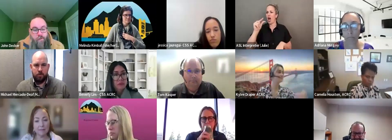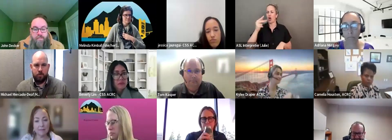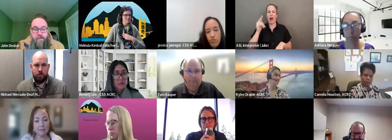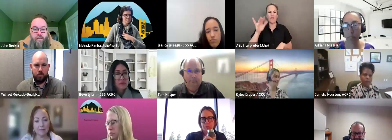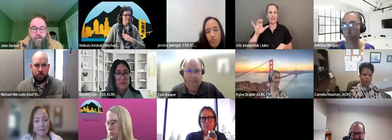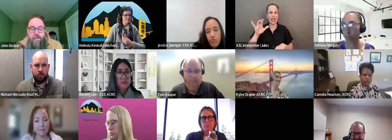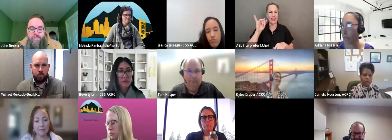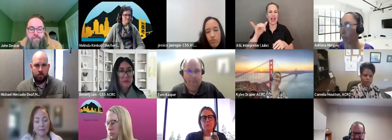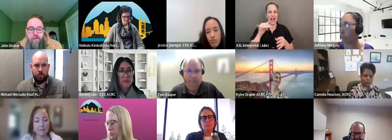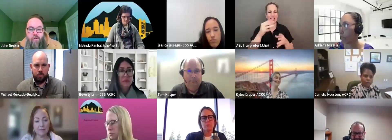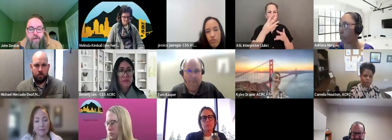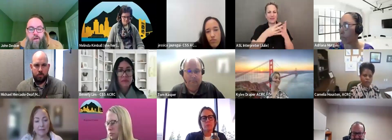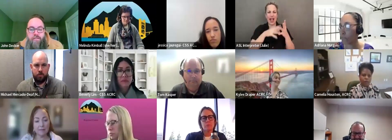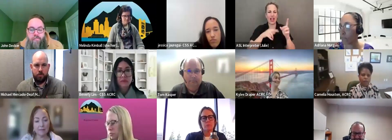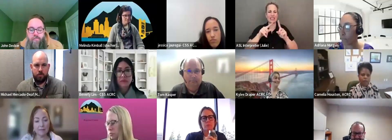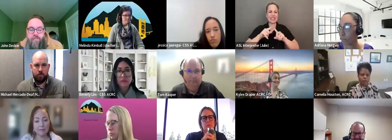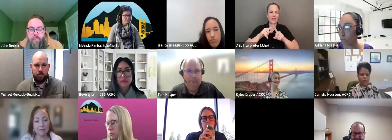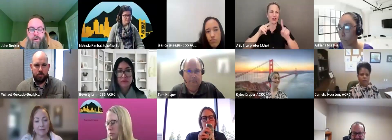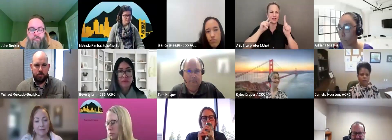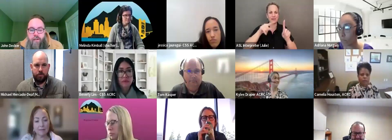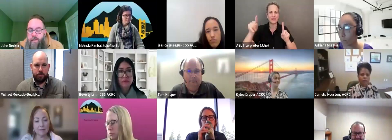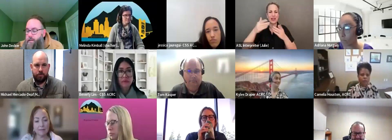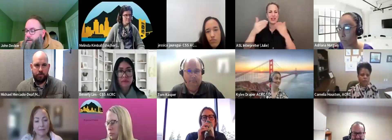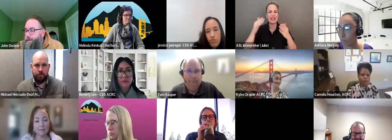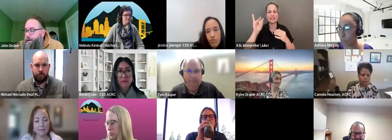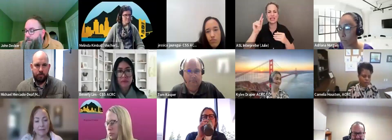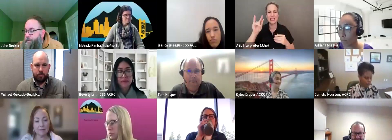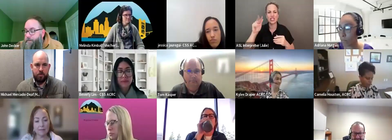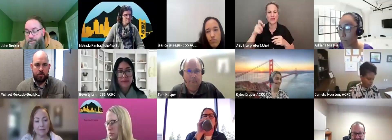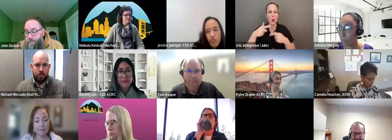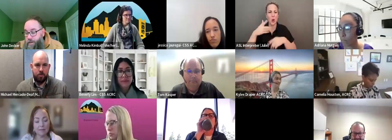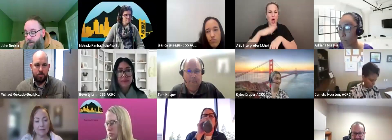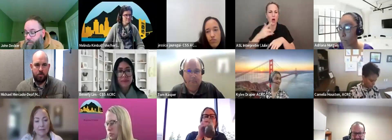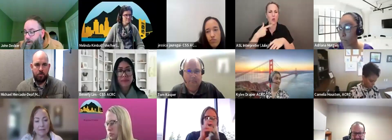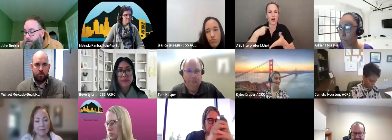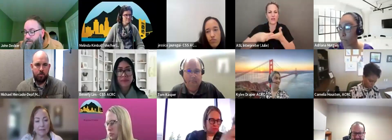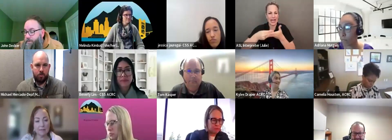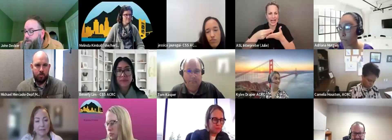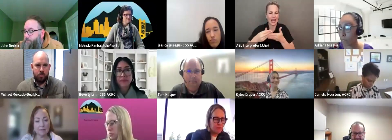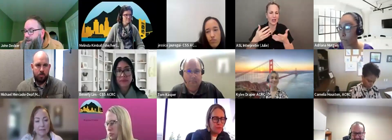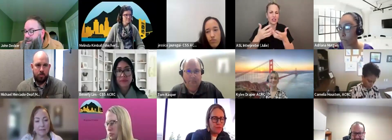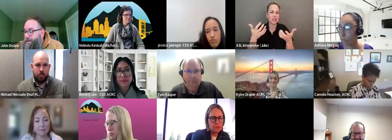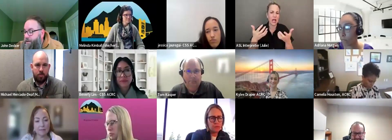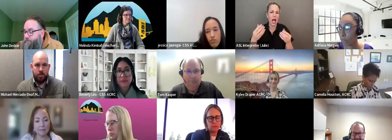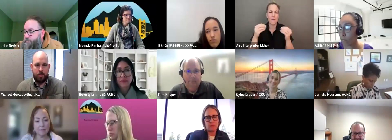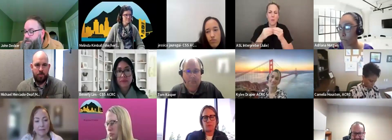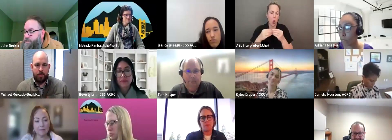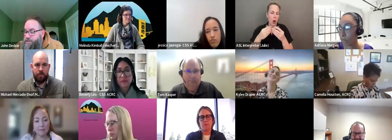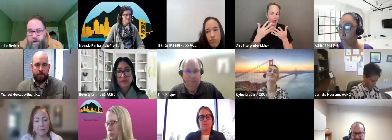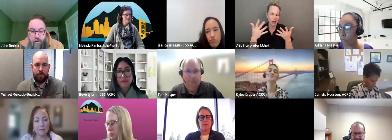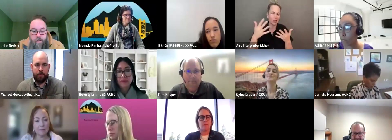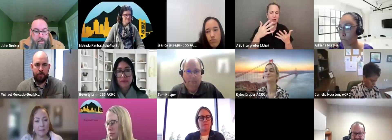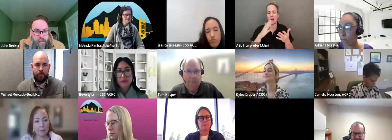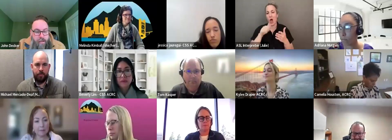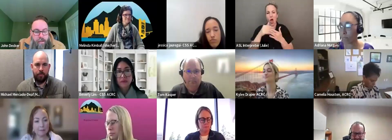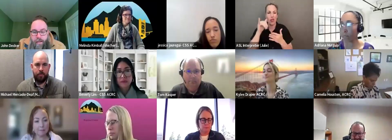the different initiatives that are going on, some of the ones that we are funding, but there's certainly a lot more. And so we've kind of got all that in one place